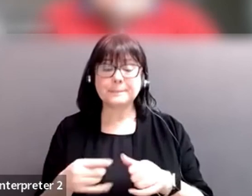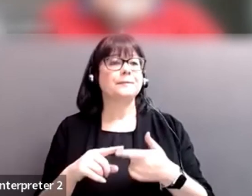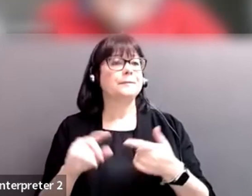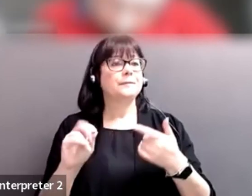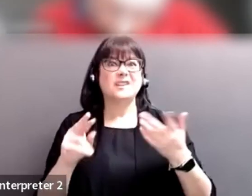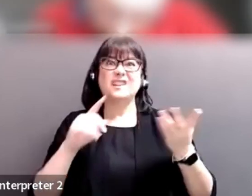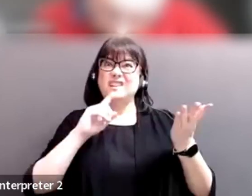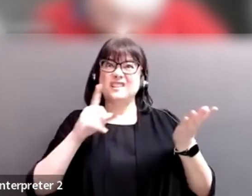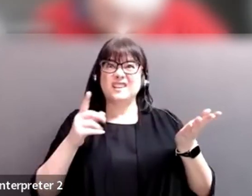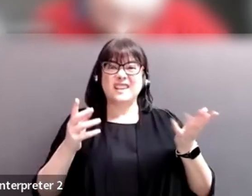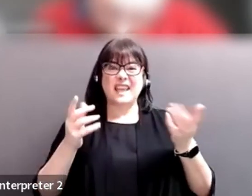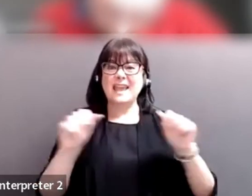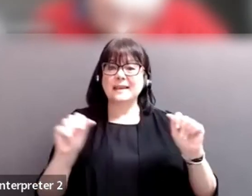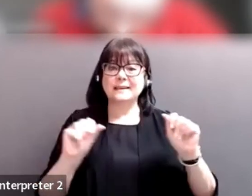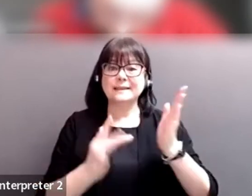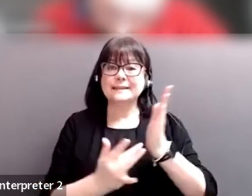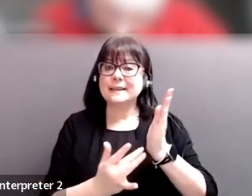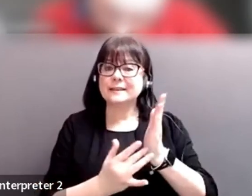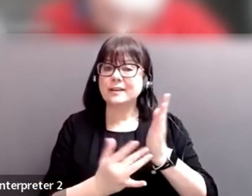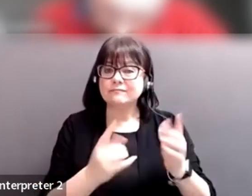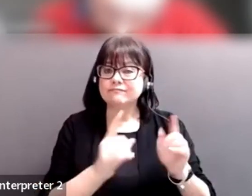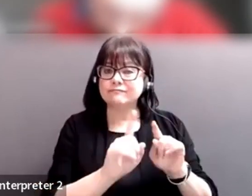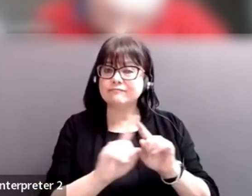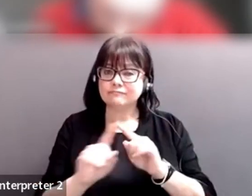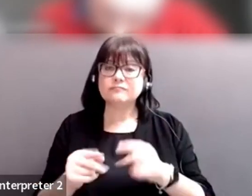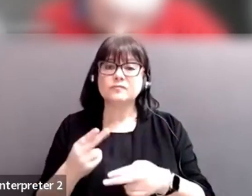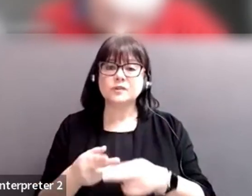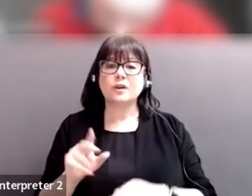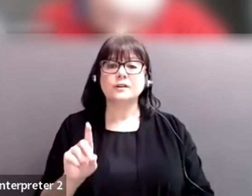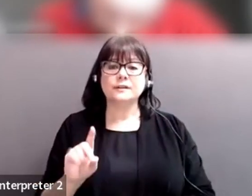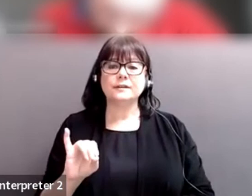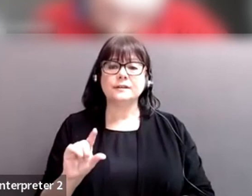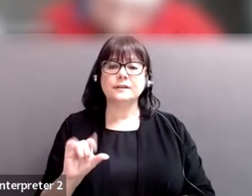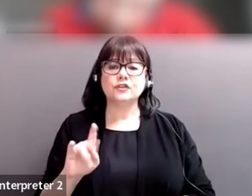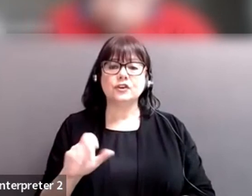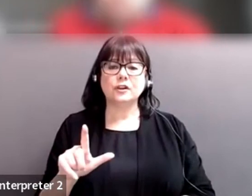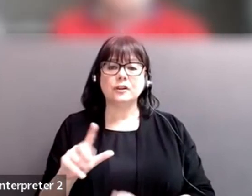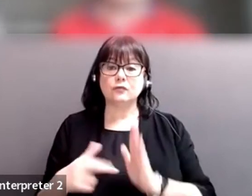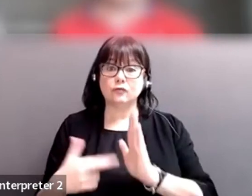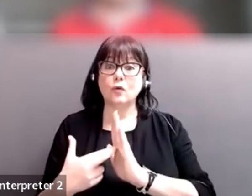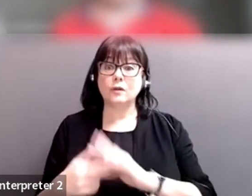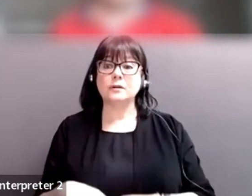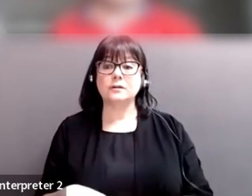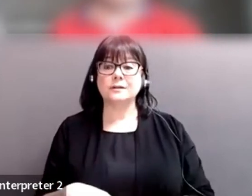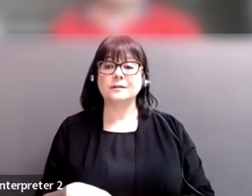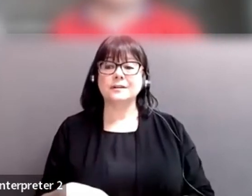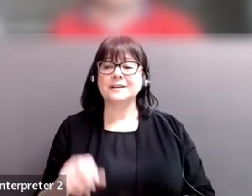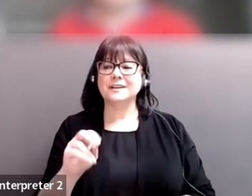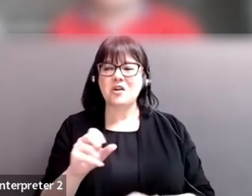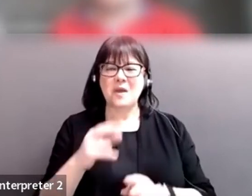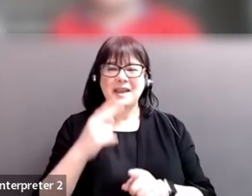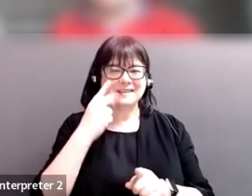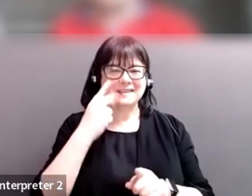any type of technology would count as a digital role. Excellent, thanks. I'm just seeing that you are replying in the chat